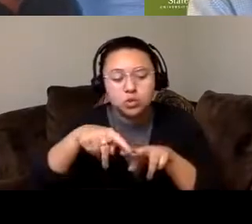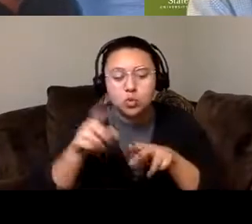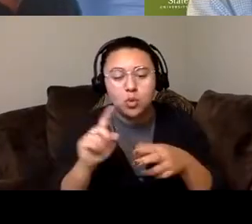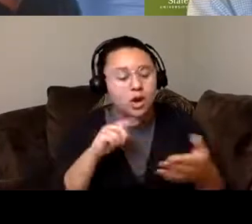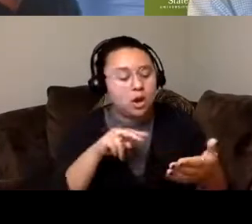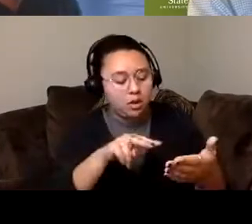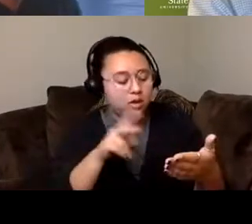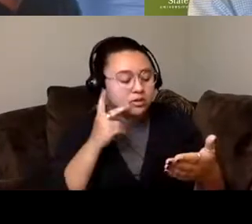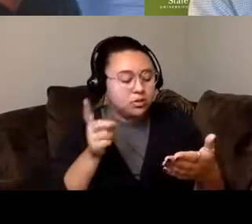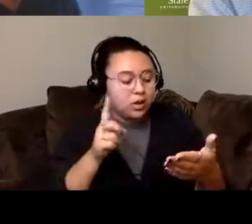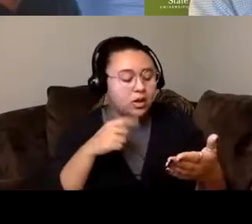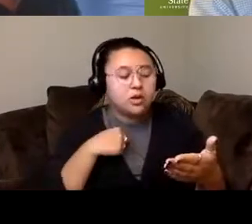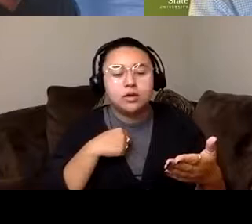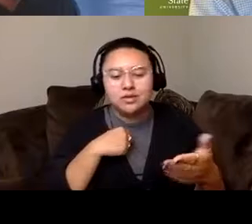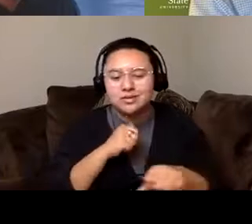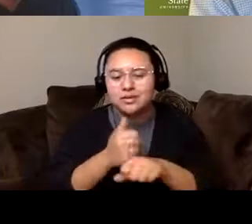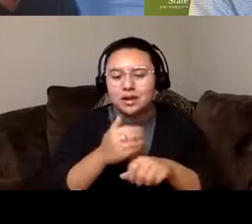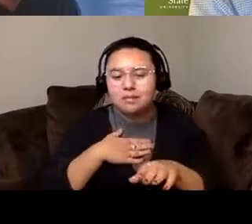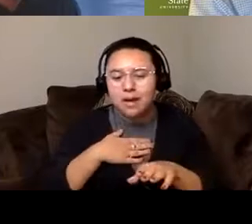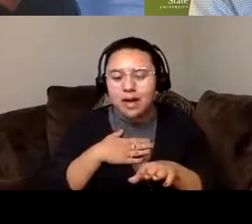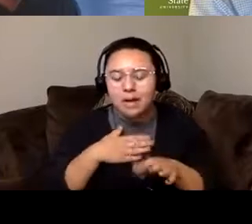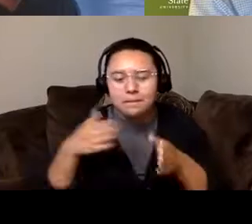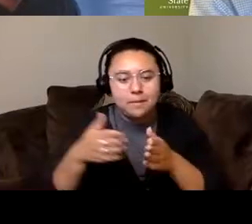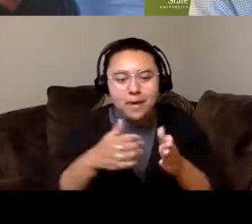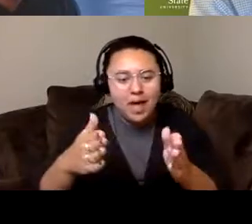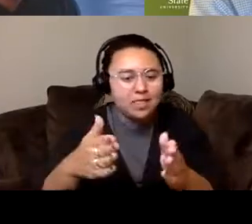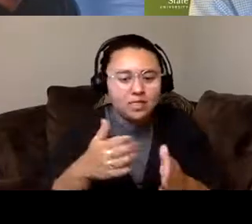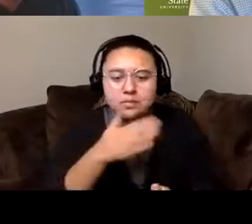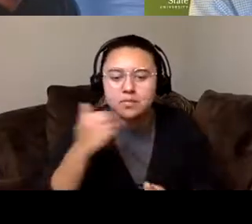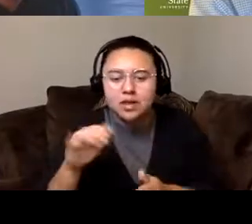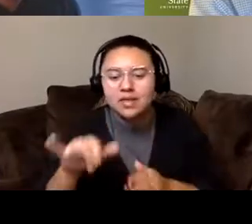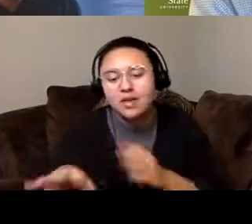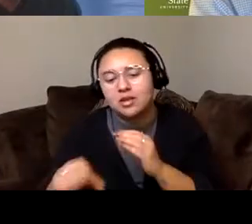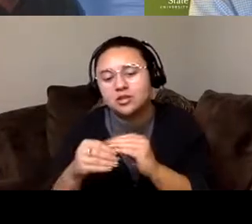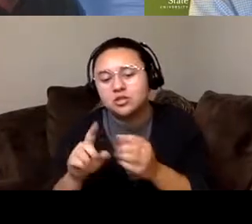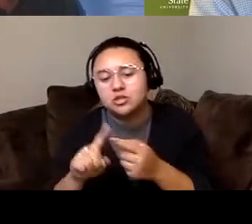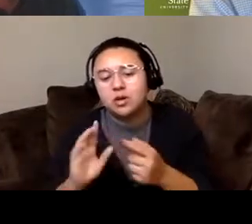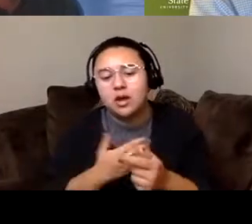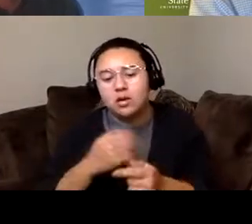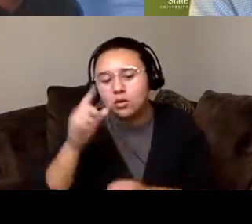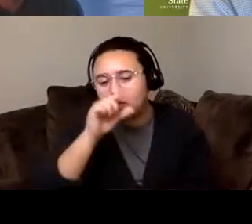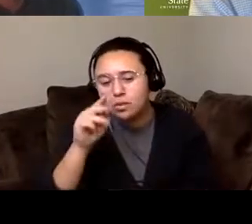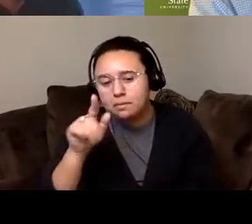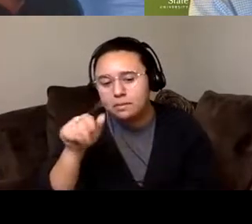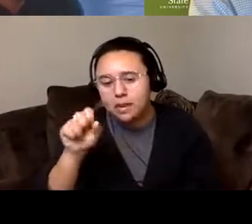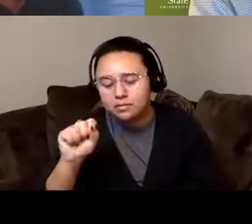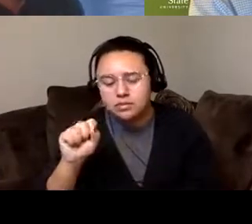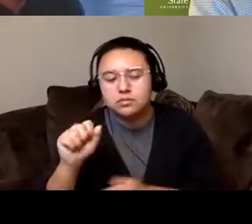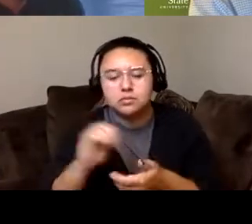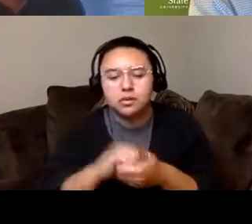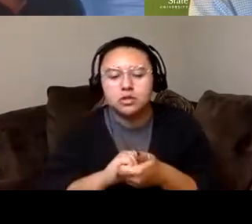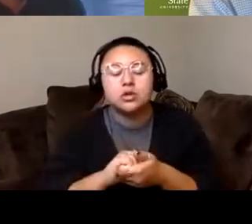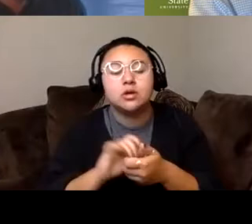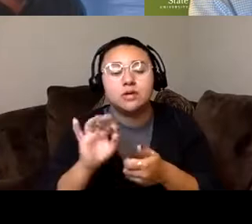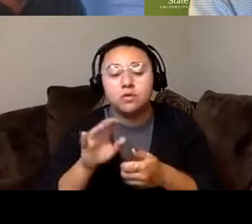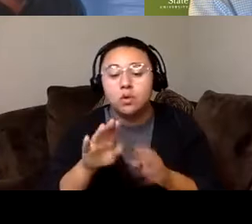to sort of map out your route even better. And that's in addition to our Google Maps partnership, where if you open up your Google Maps